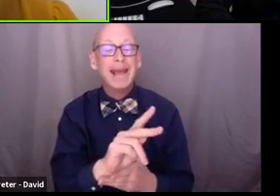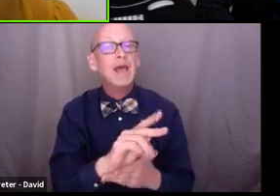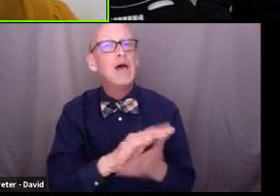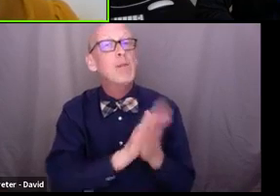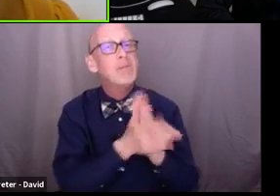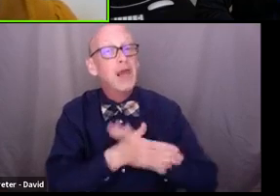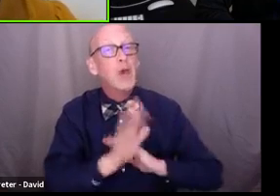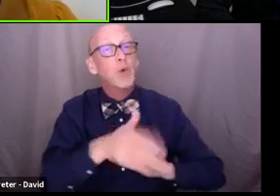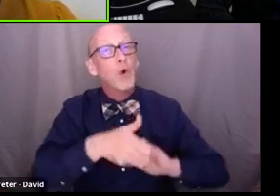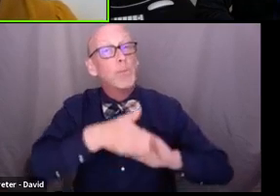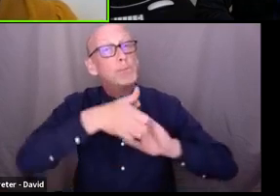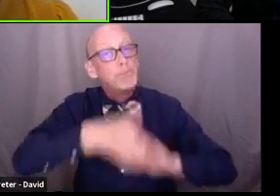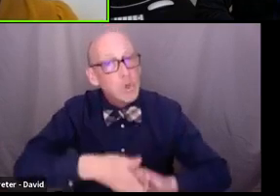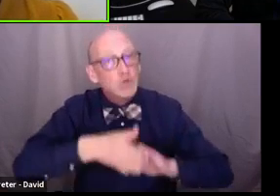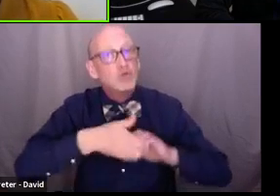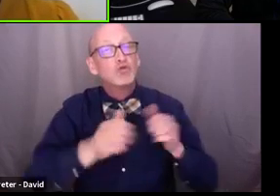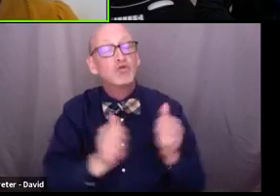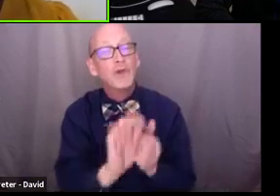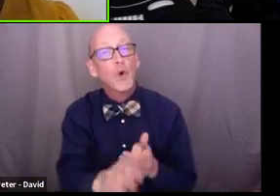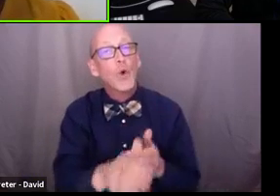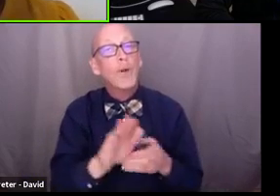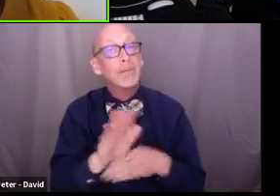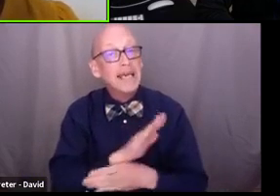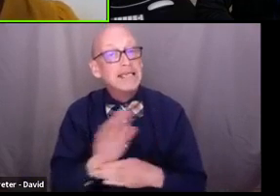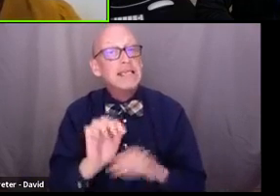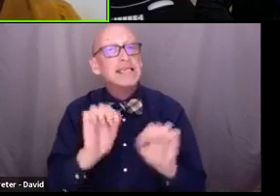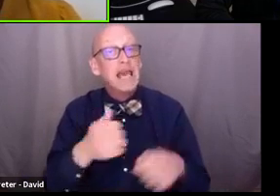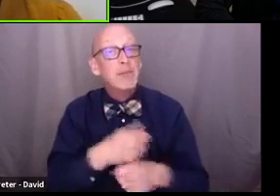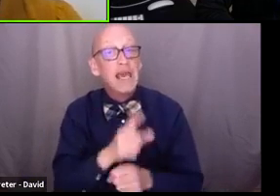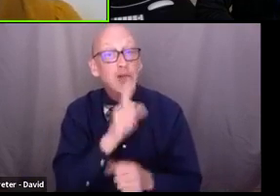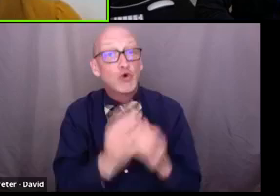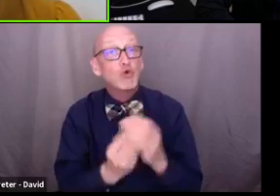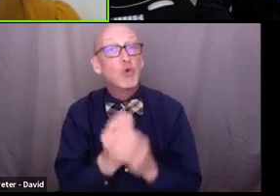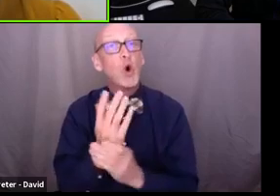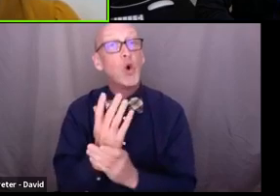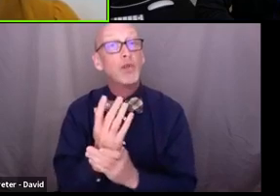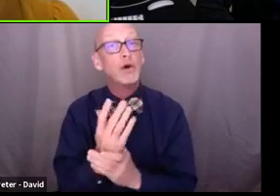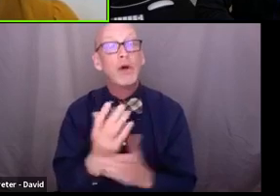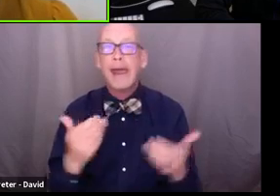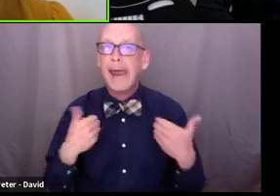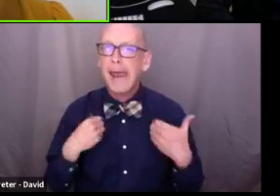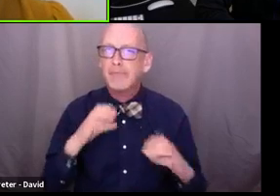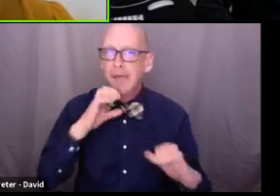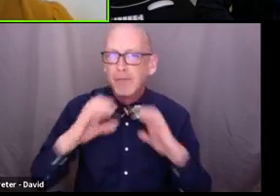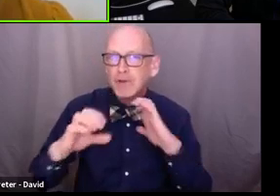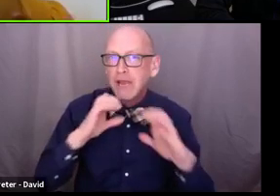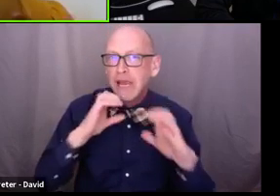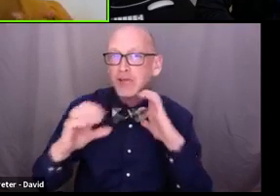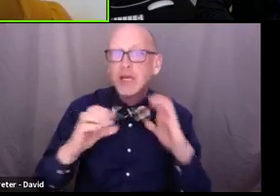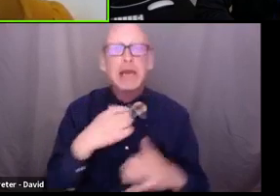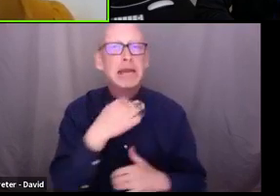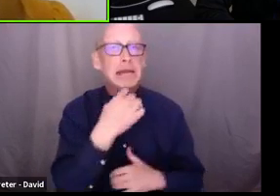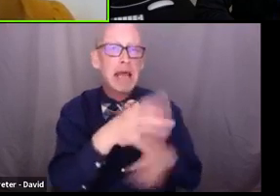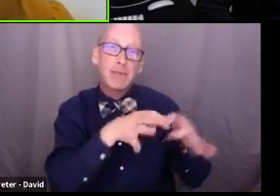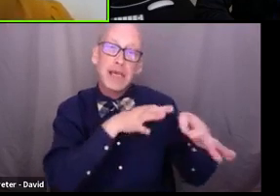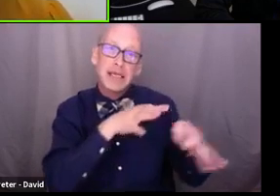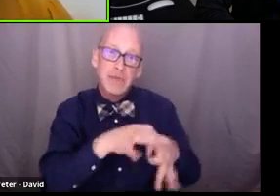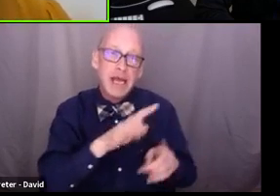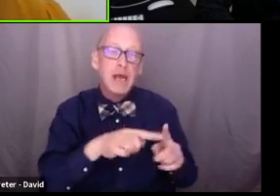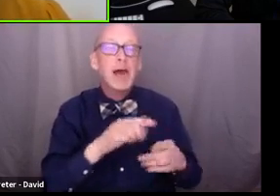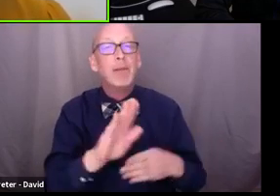partner in your business that can ensure your growth. And so just to have a conversation, tell them about your business